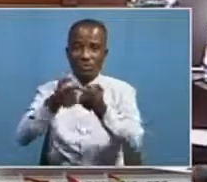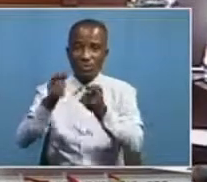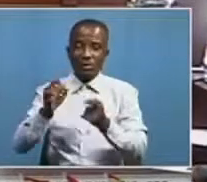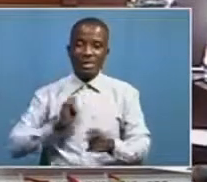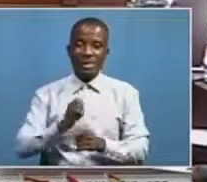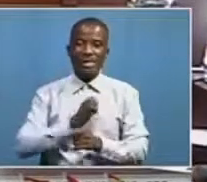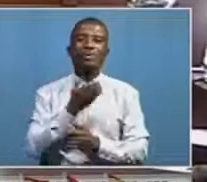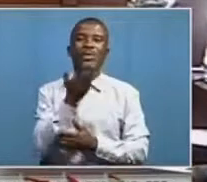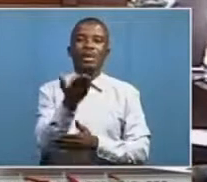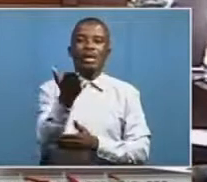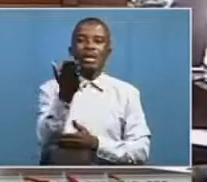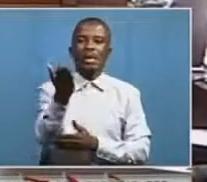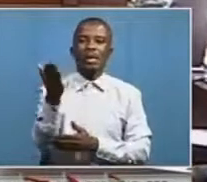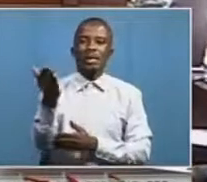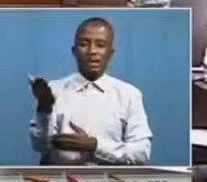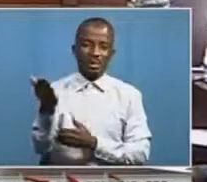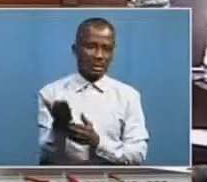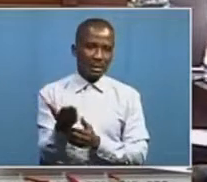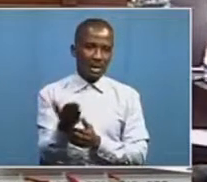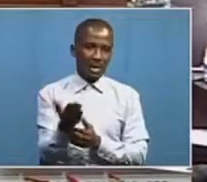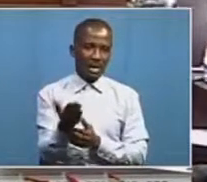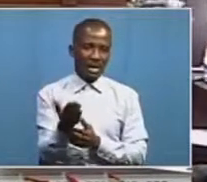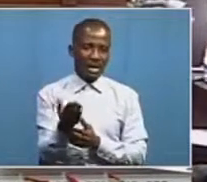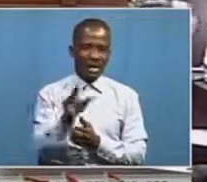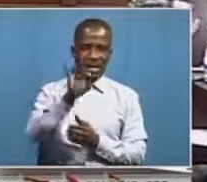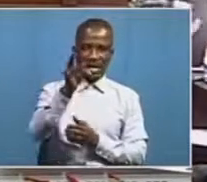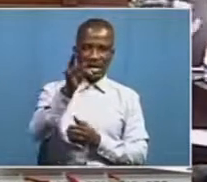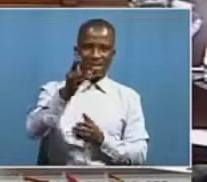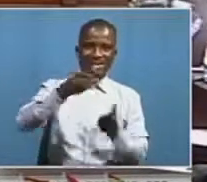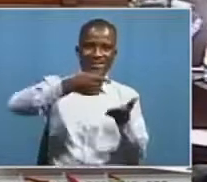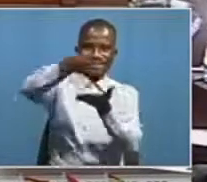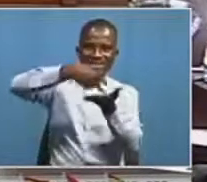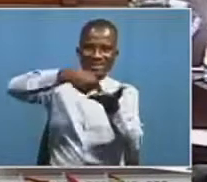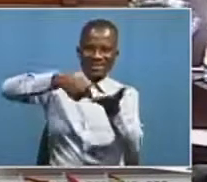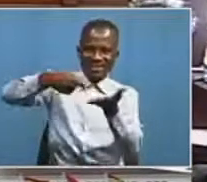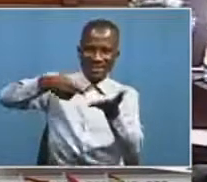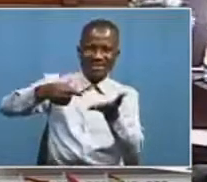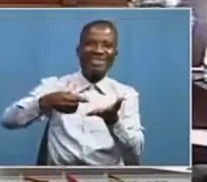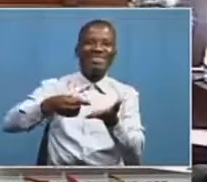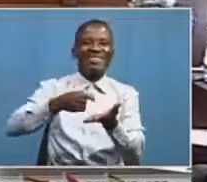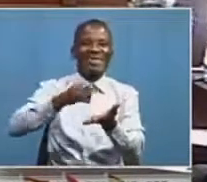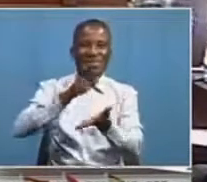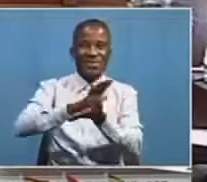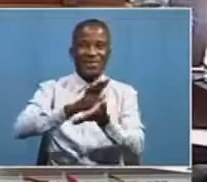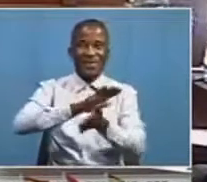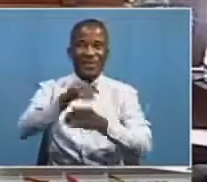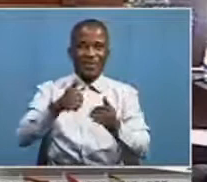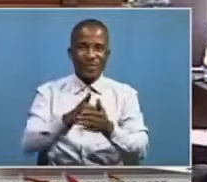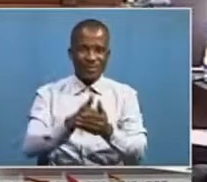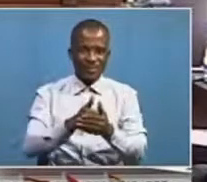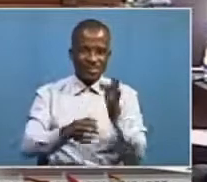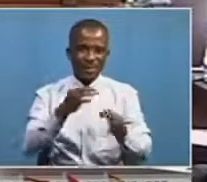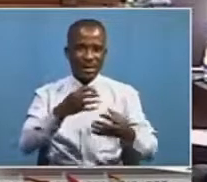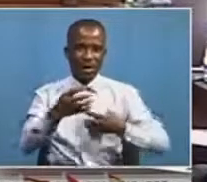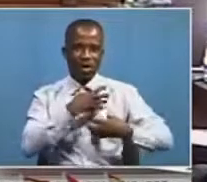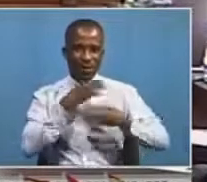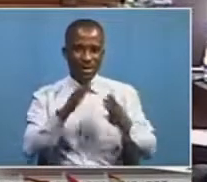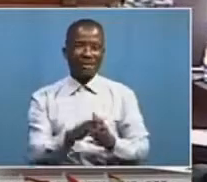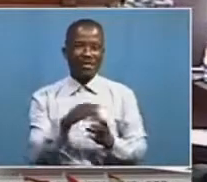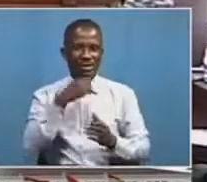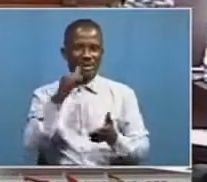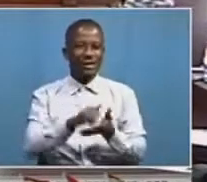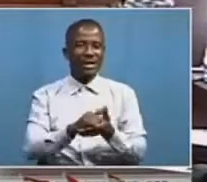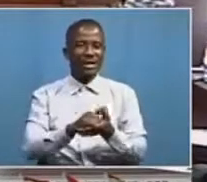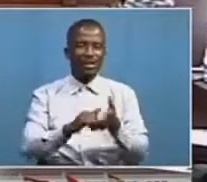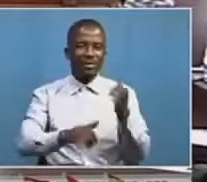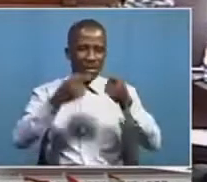or representatives in the strong room, and 8 of them signed from 13. If the petitioner's agent believed that in their absence something